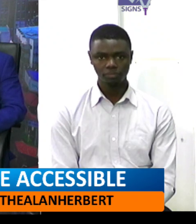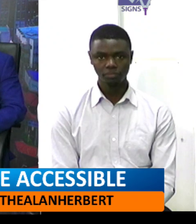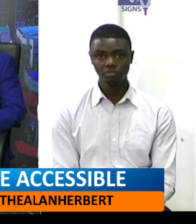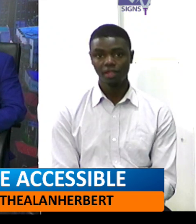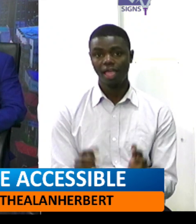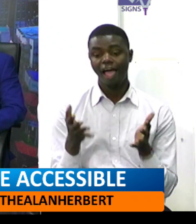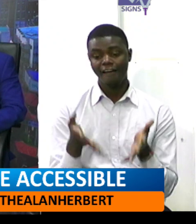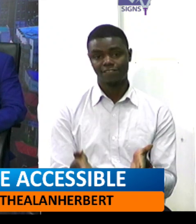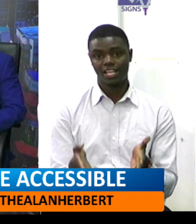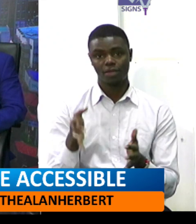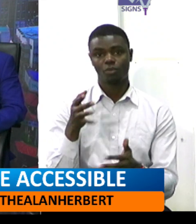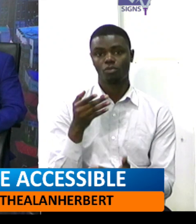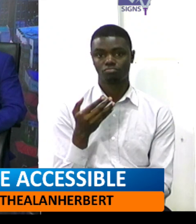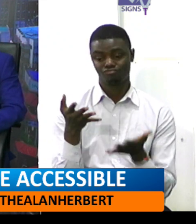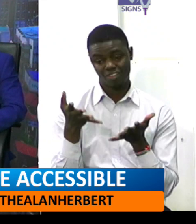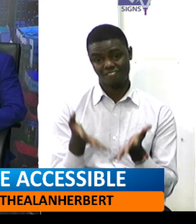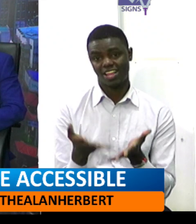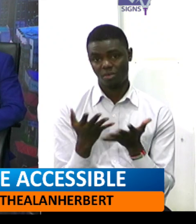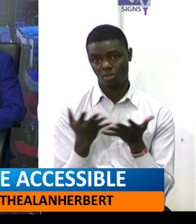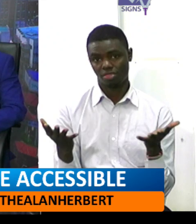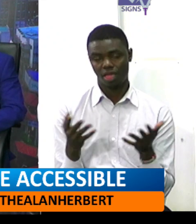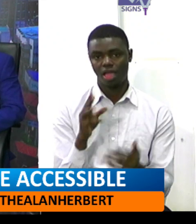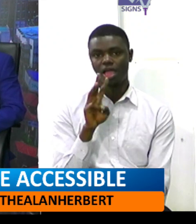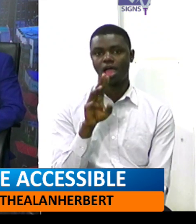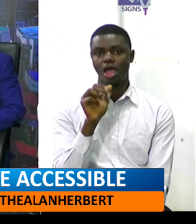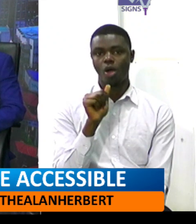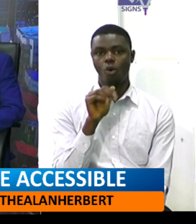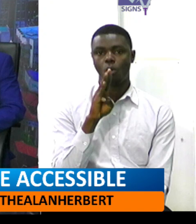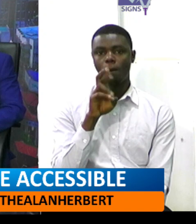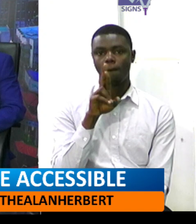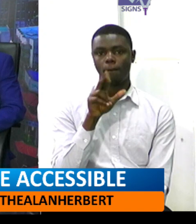are available on Wabera Street,